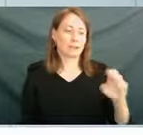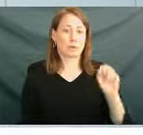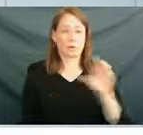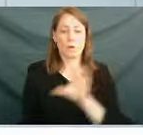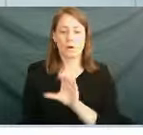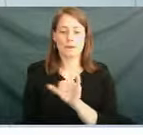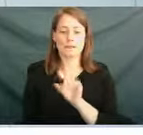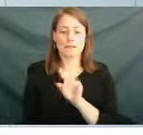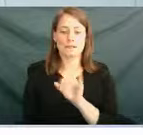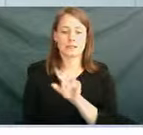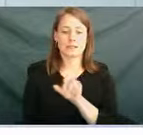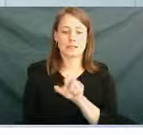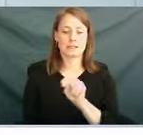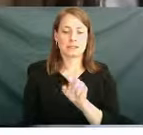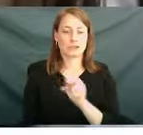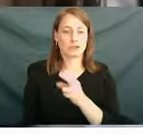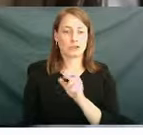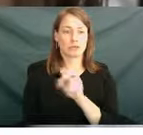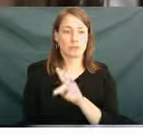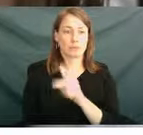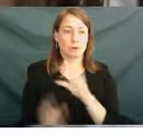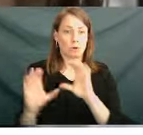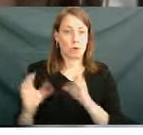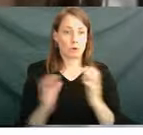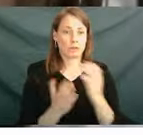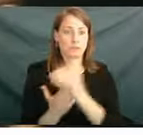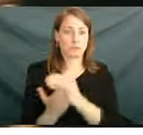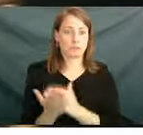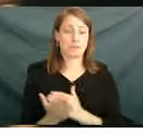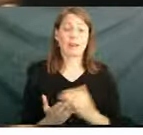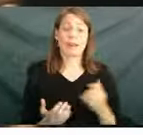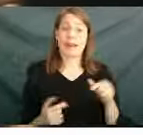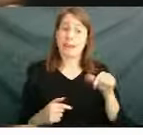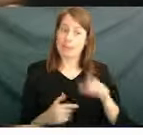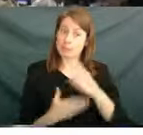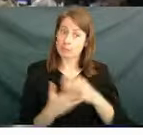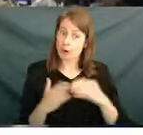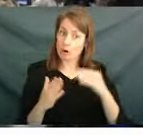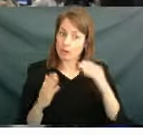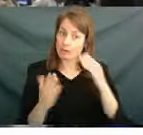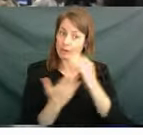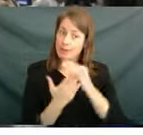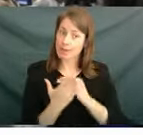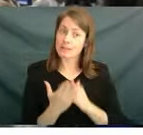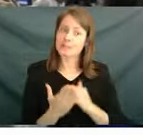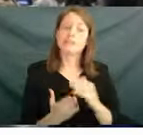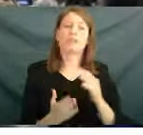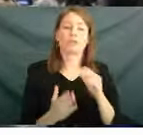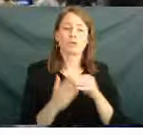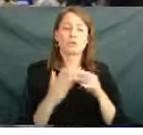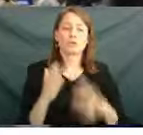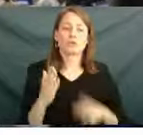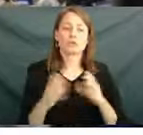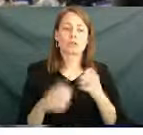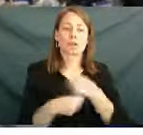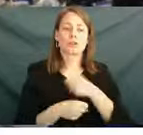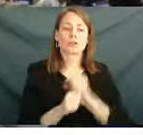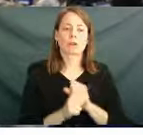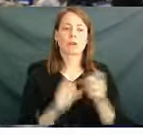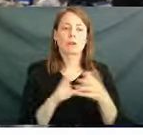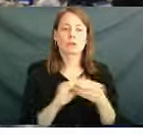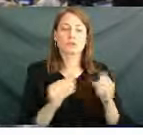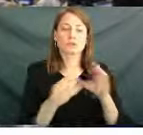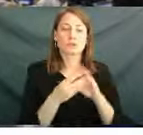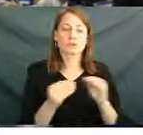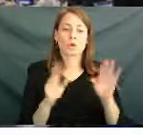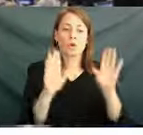create storyboards using stories about cyberbullying. The IT they're using is to create a